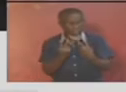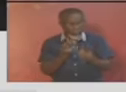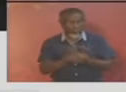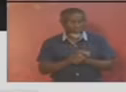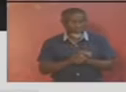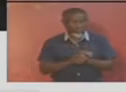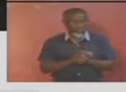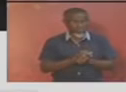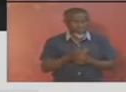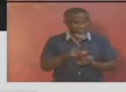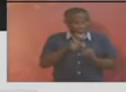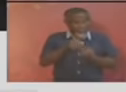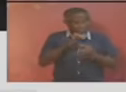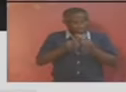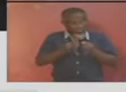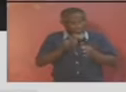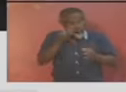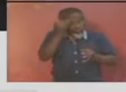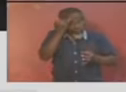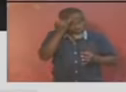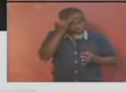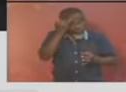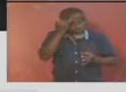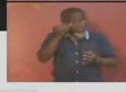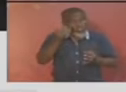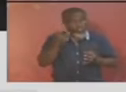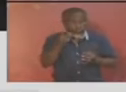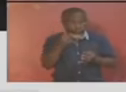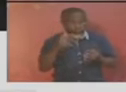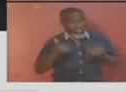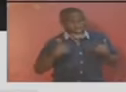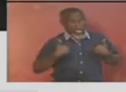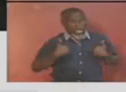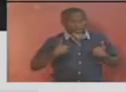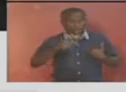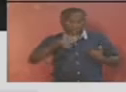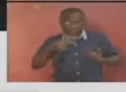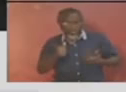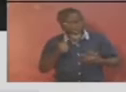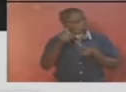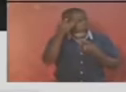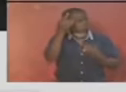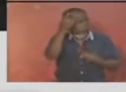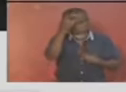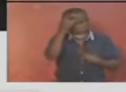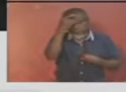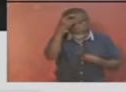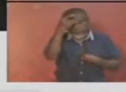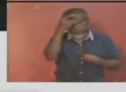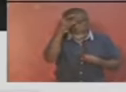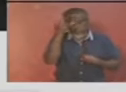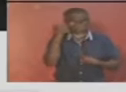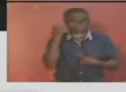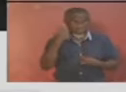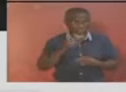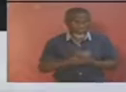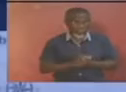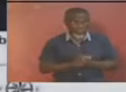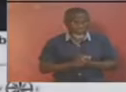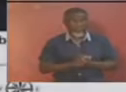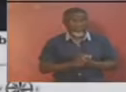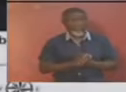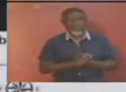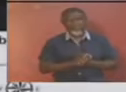are in the group of individuals in the country that has one or more comorbidities. Next slide,